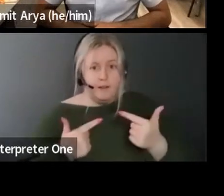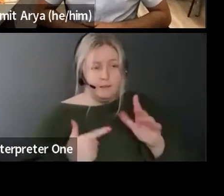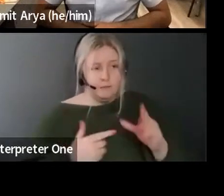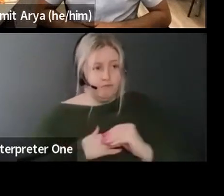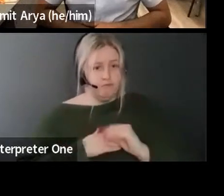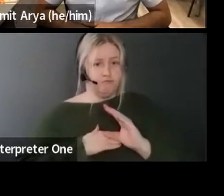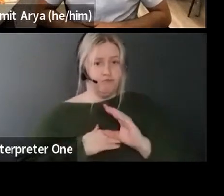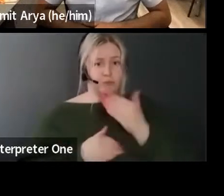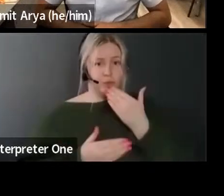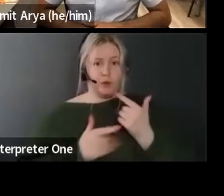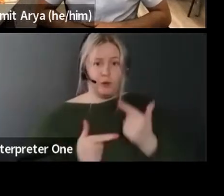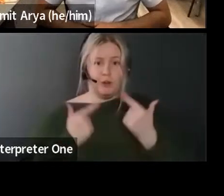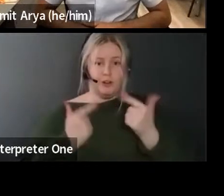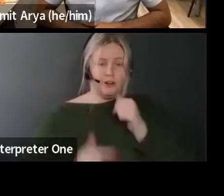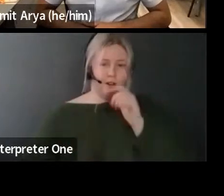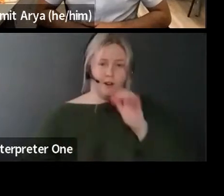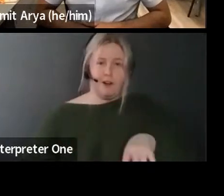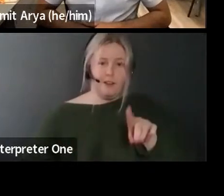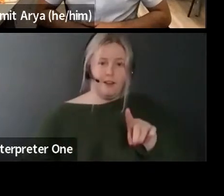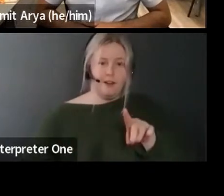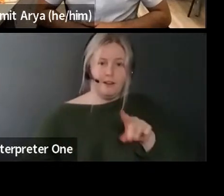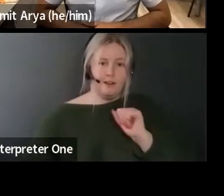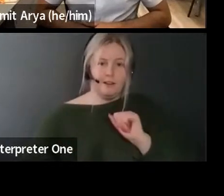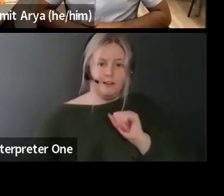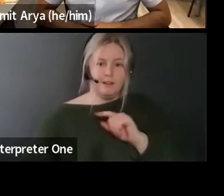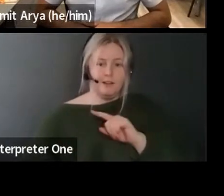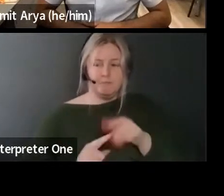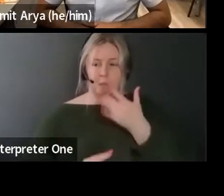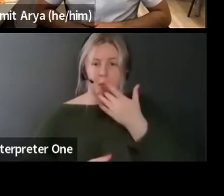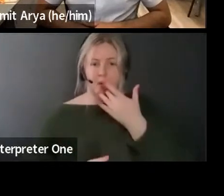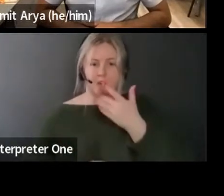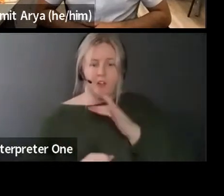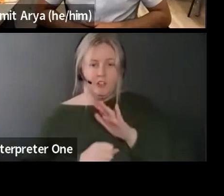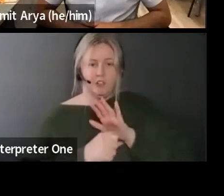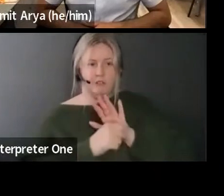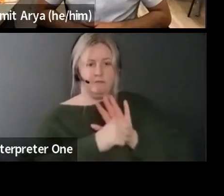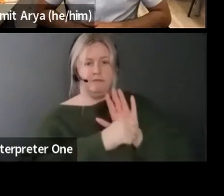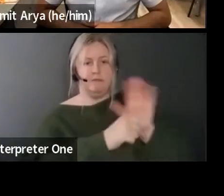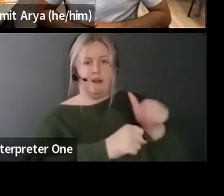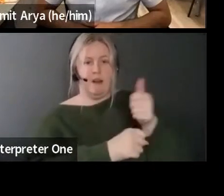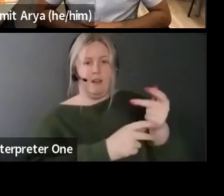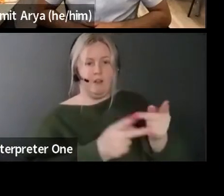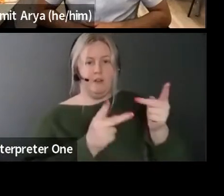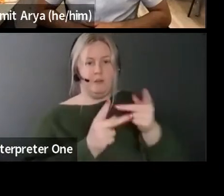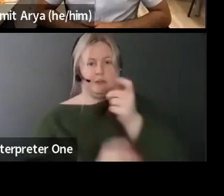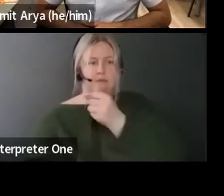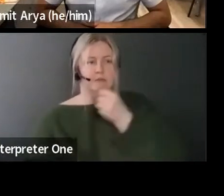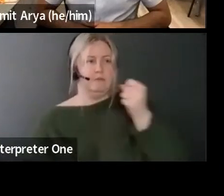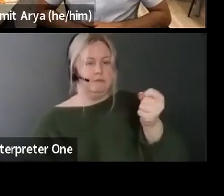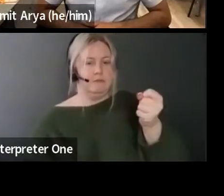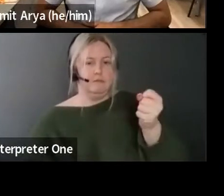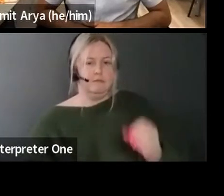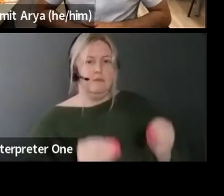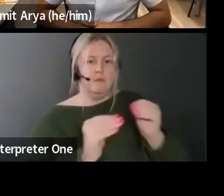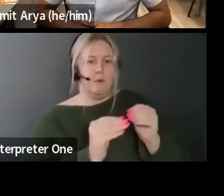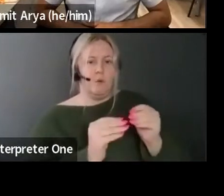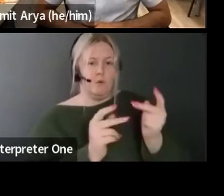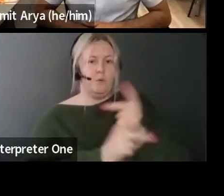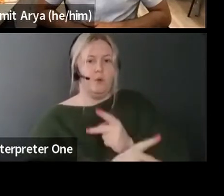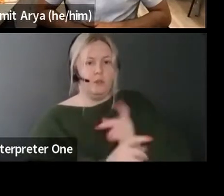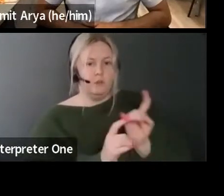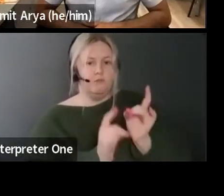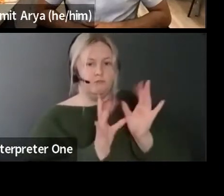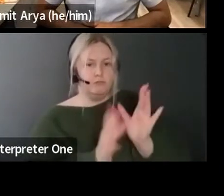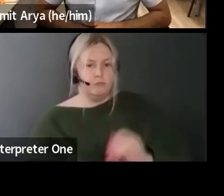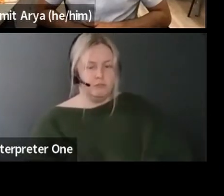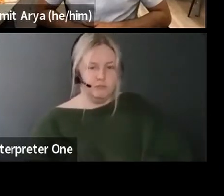lives. Instead of doing that, they want to like push them into another institution that will further injure them and potentially kill them as